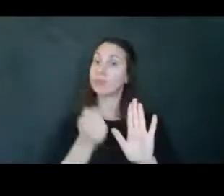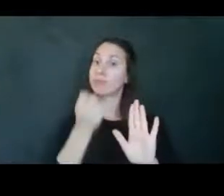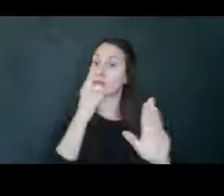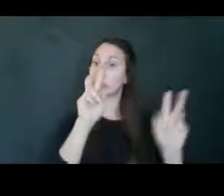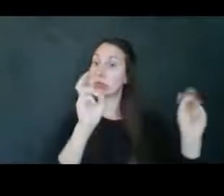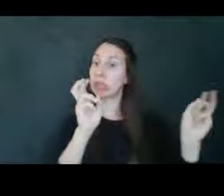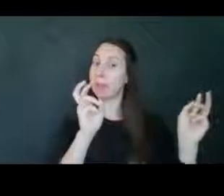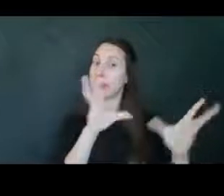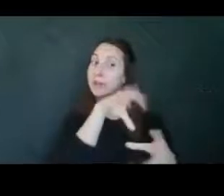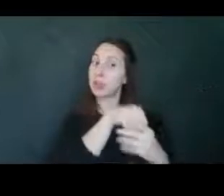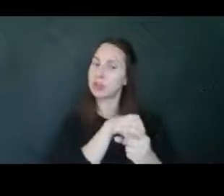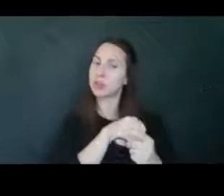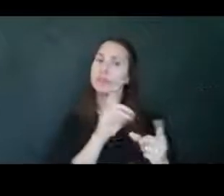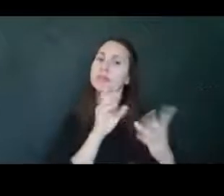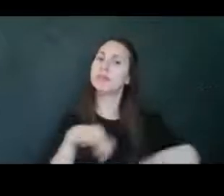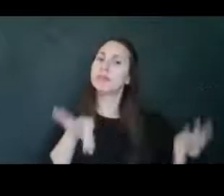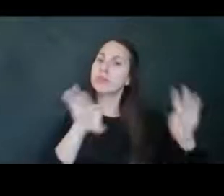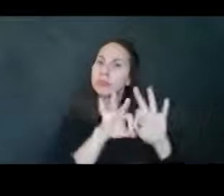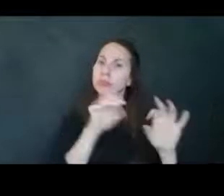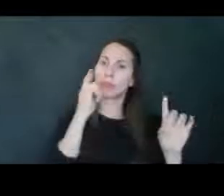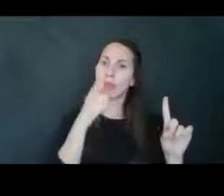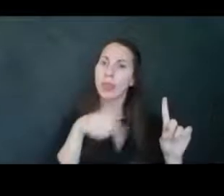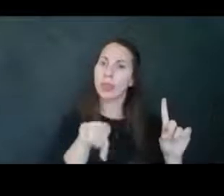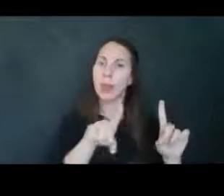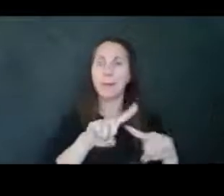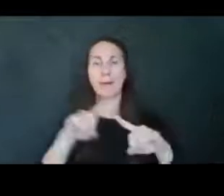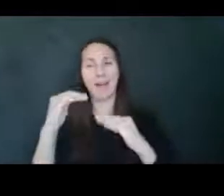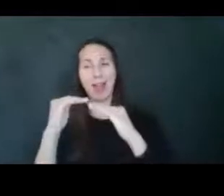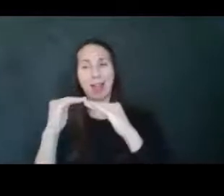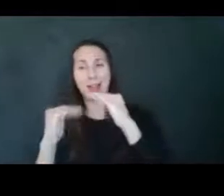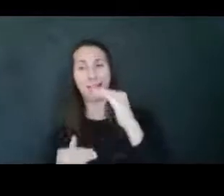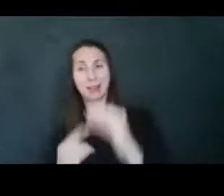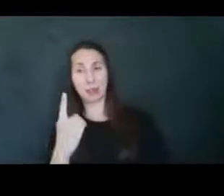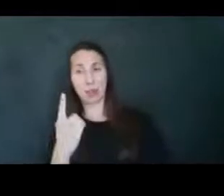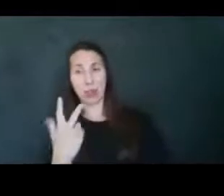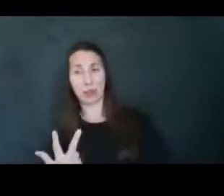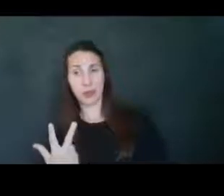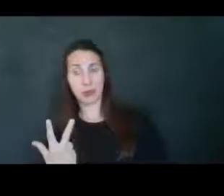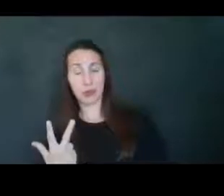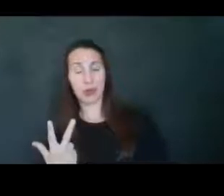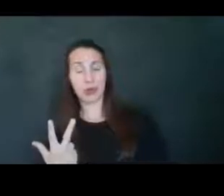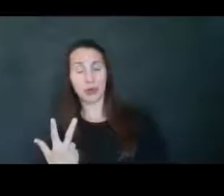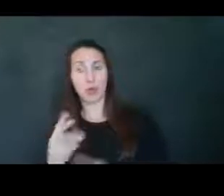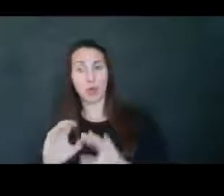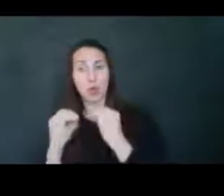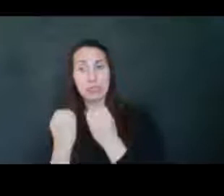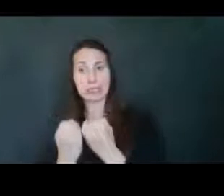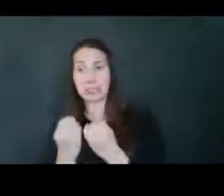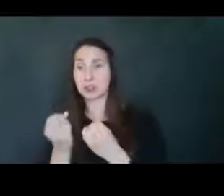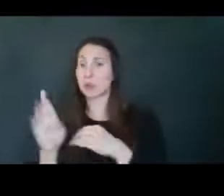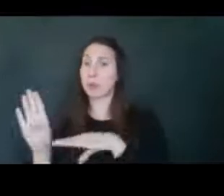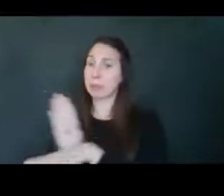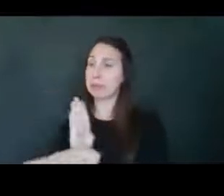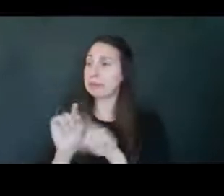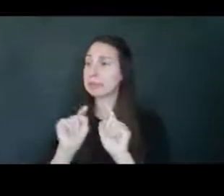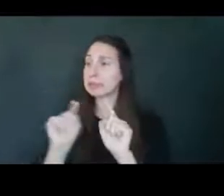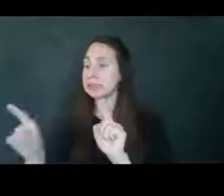of paramount importance, less than 1/3 of organizations and businesses are in